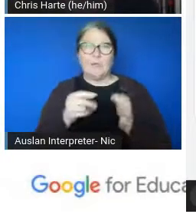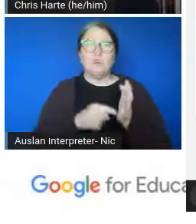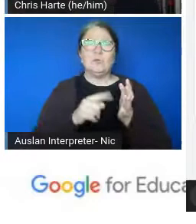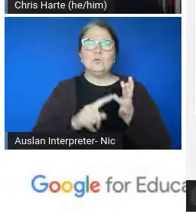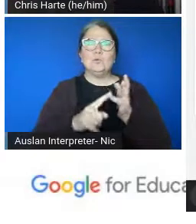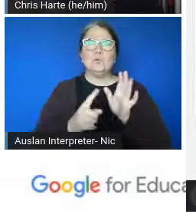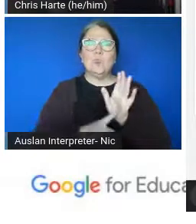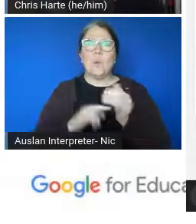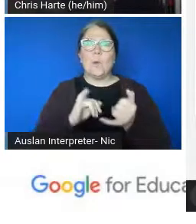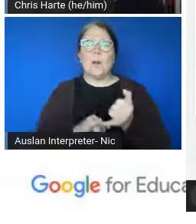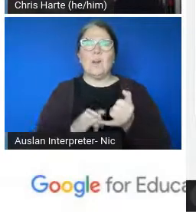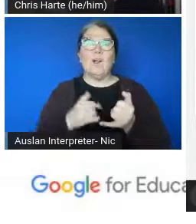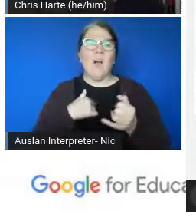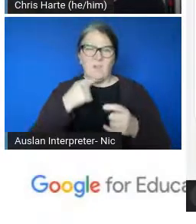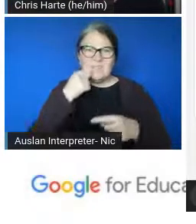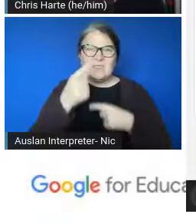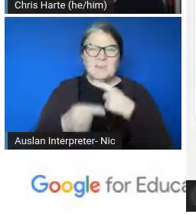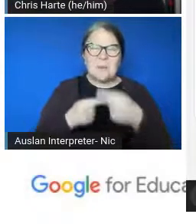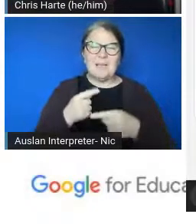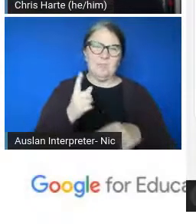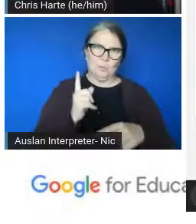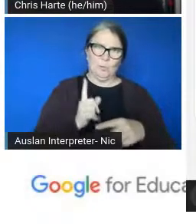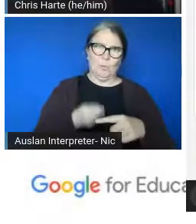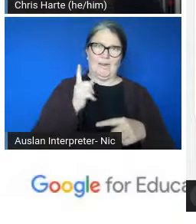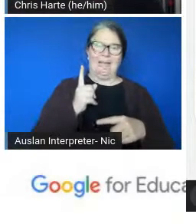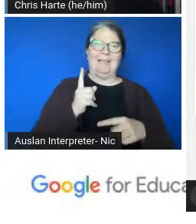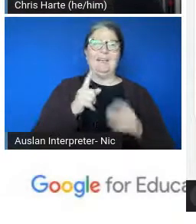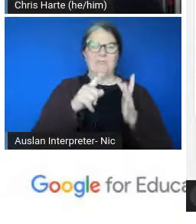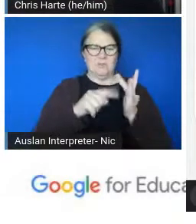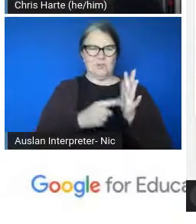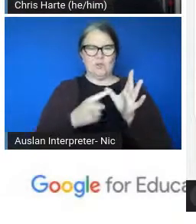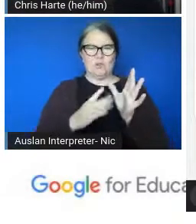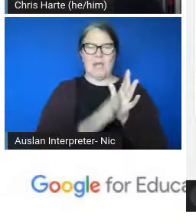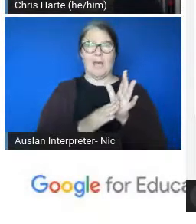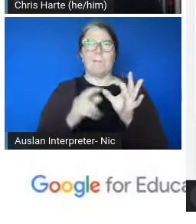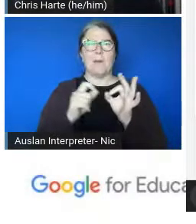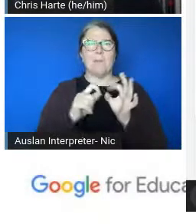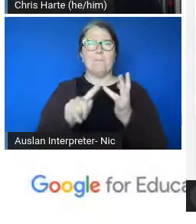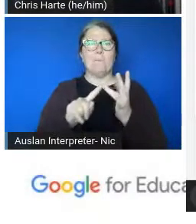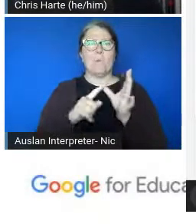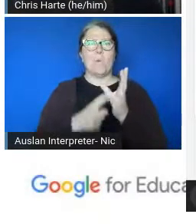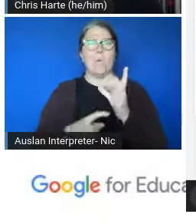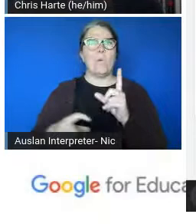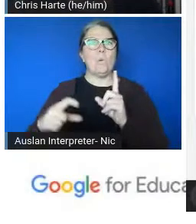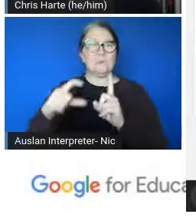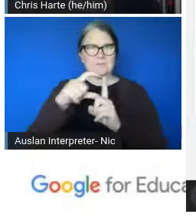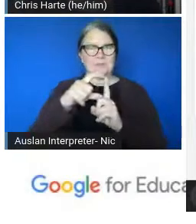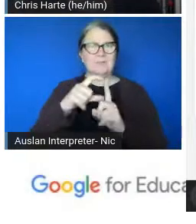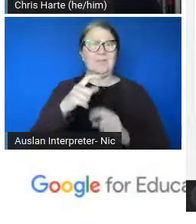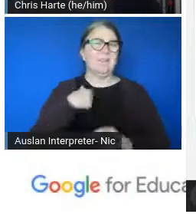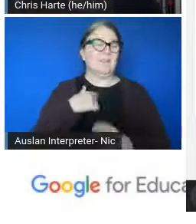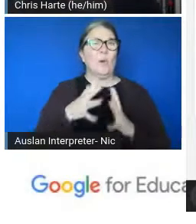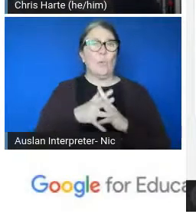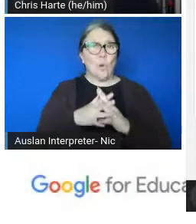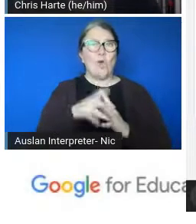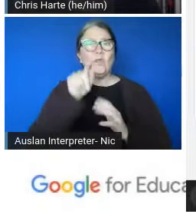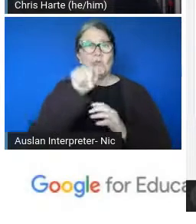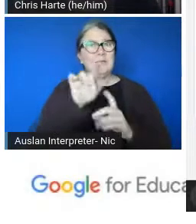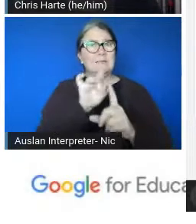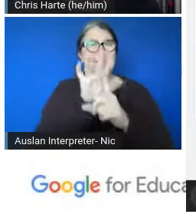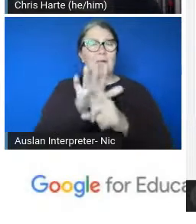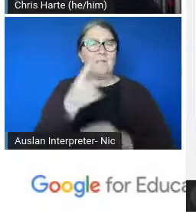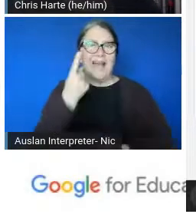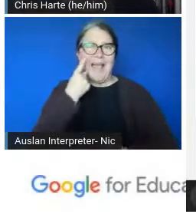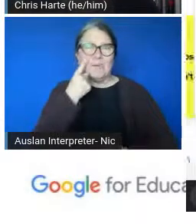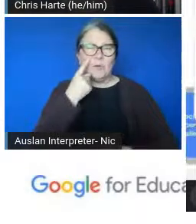go through this really quickly, the Jamboard, but I really recommend that you come back to this and have a look and share, because